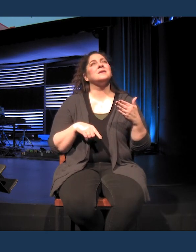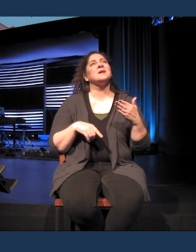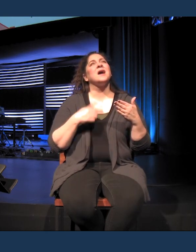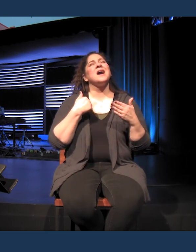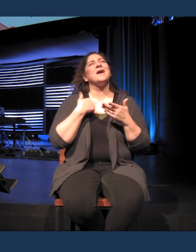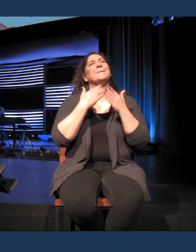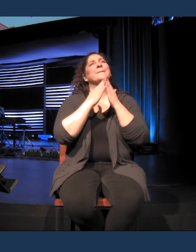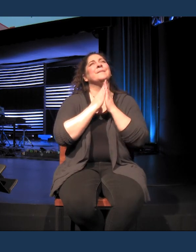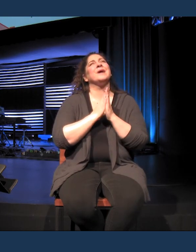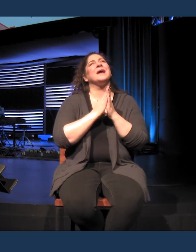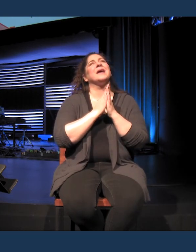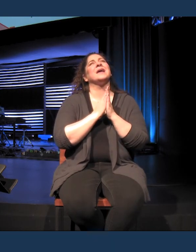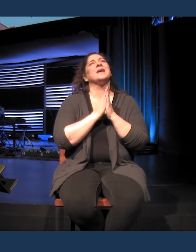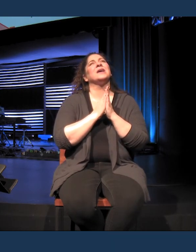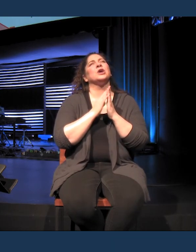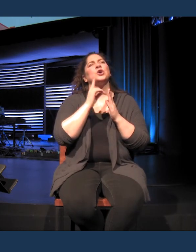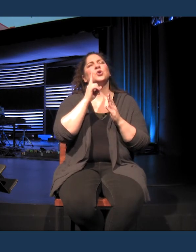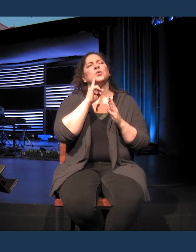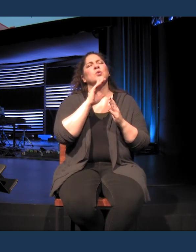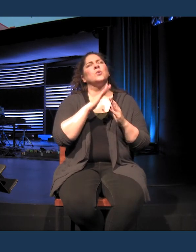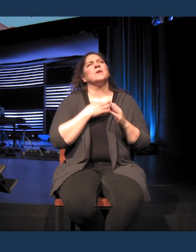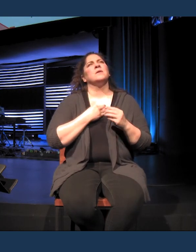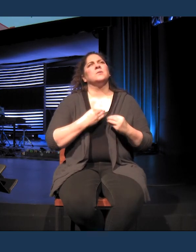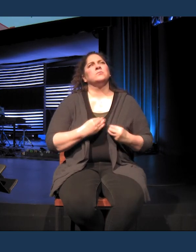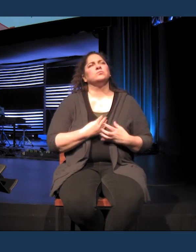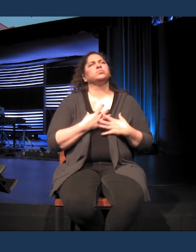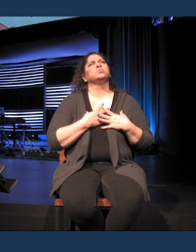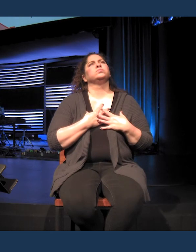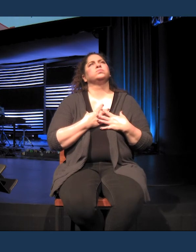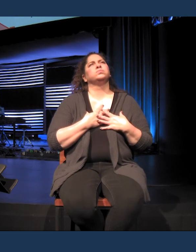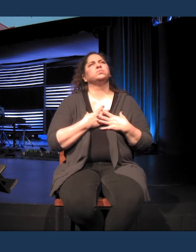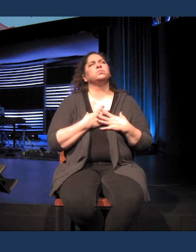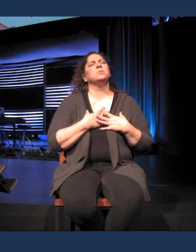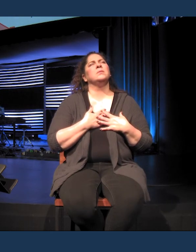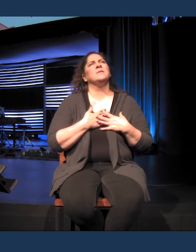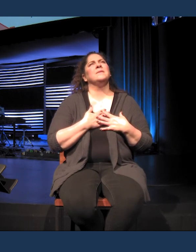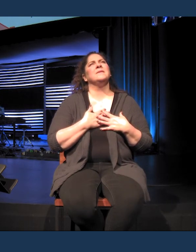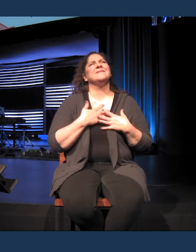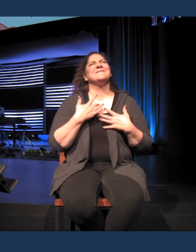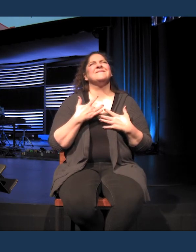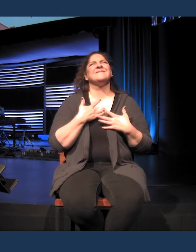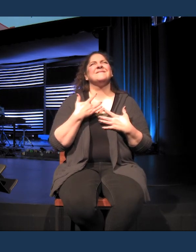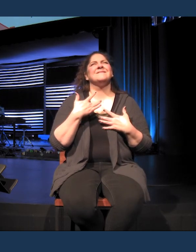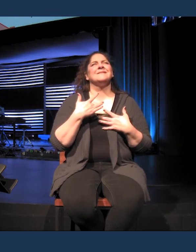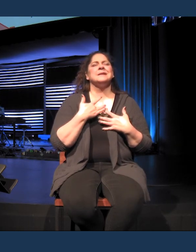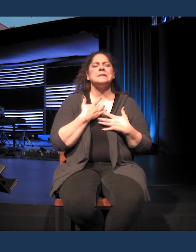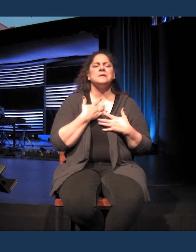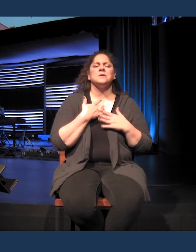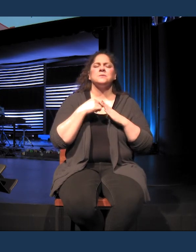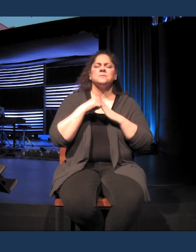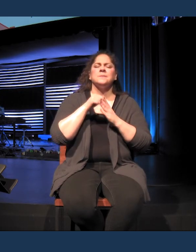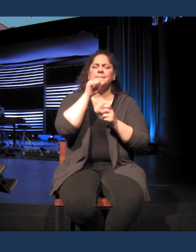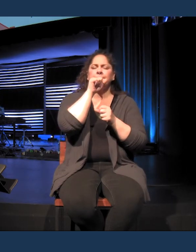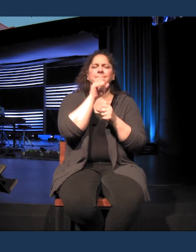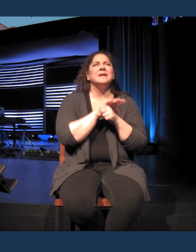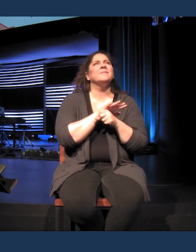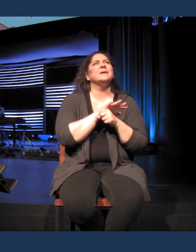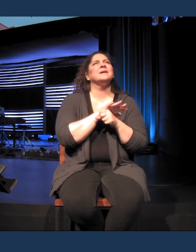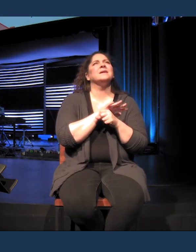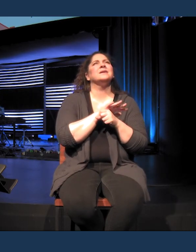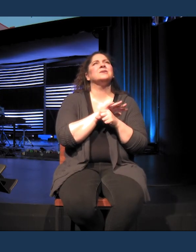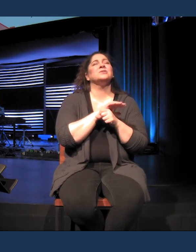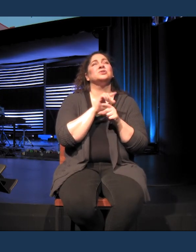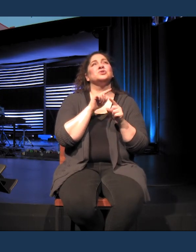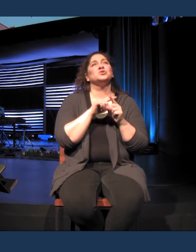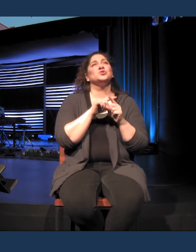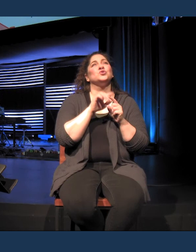God, I pray that you would stir in us this deep commitment to the